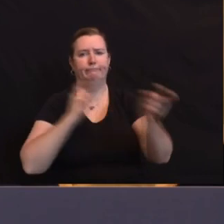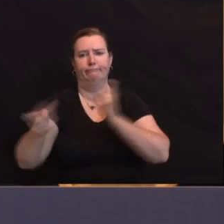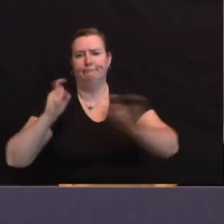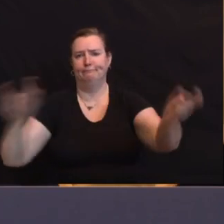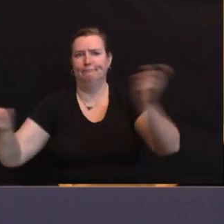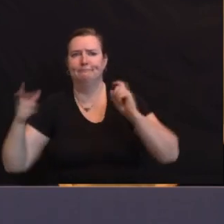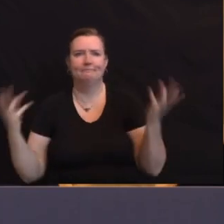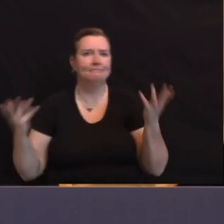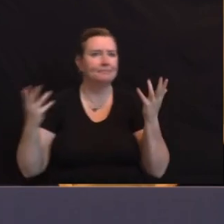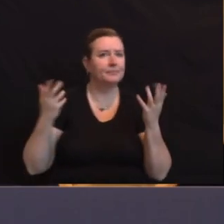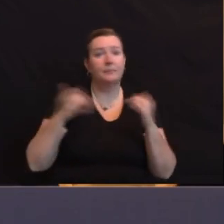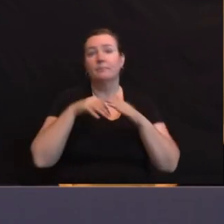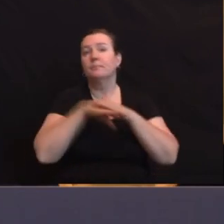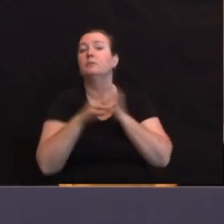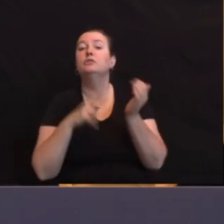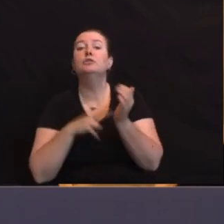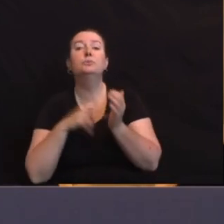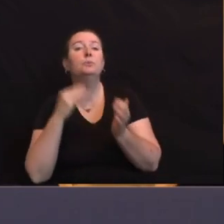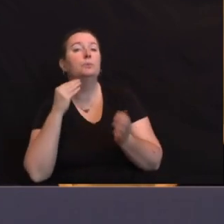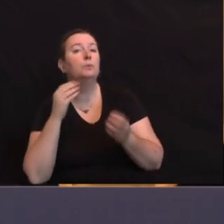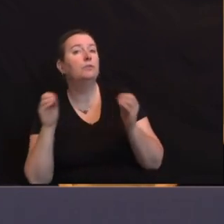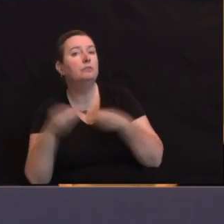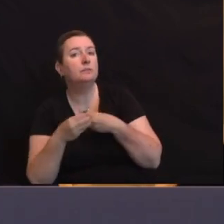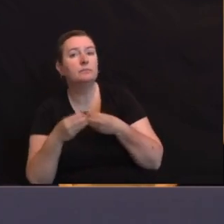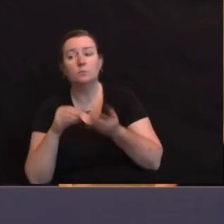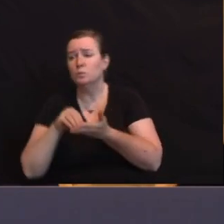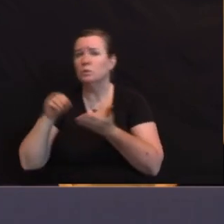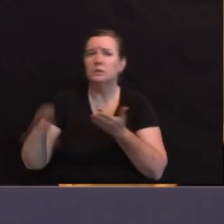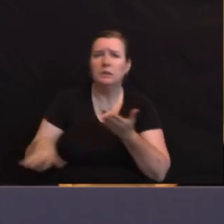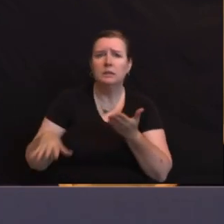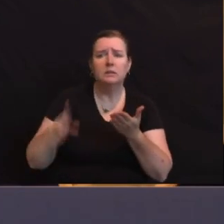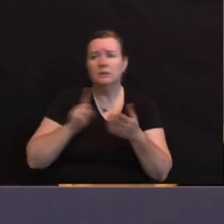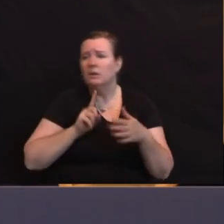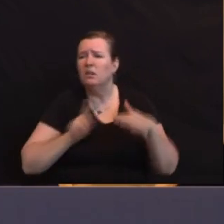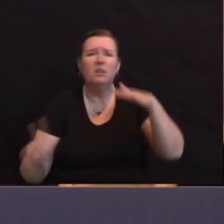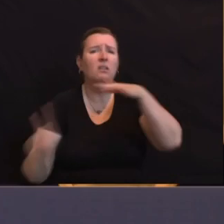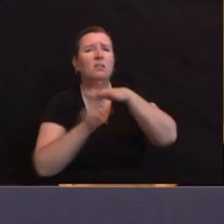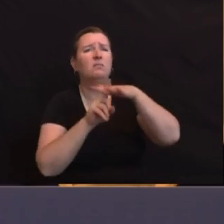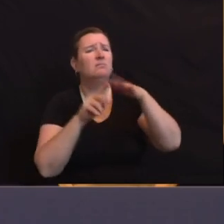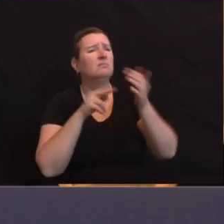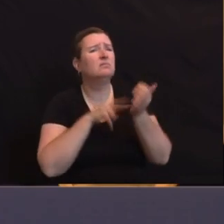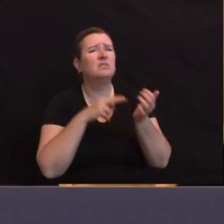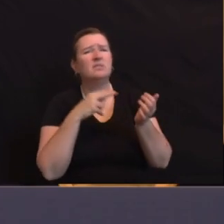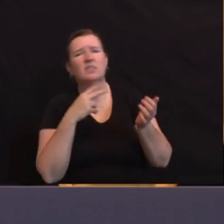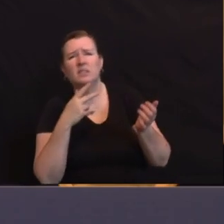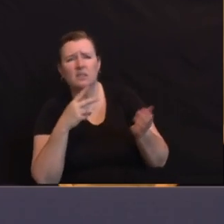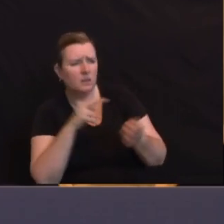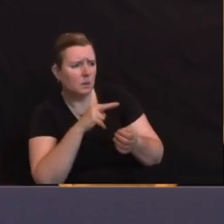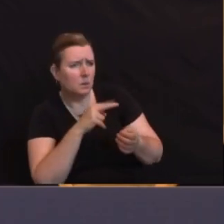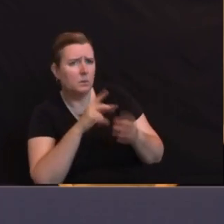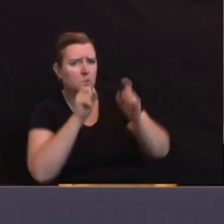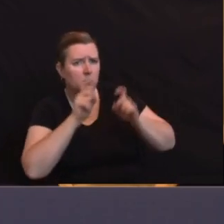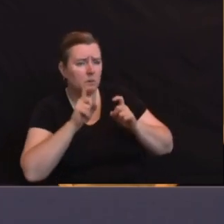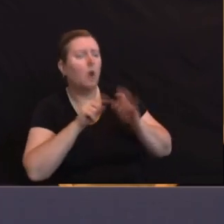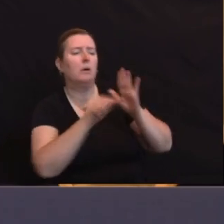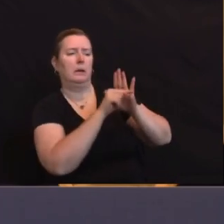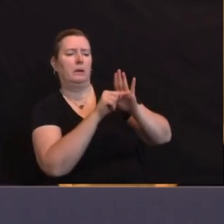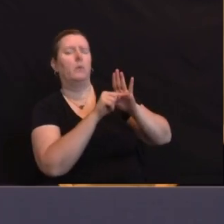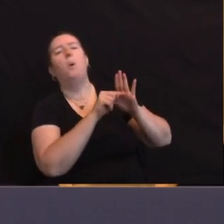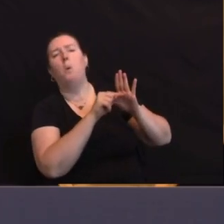sniffle, as we said, we know in 15 minutes to either send home or give them a Kleenex. And that can make a big difference in higher